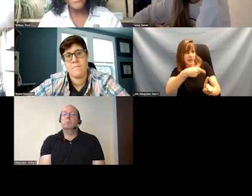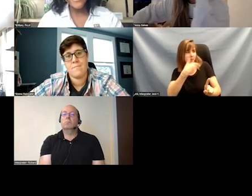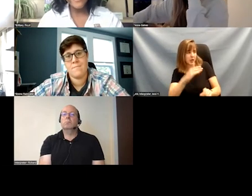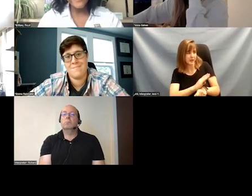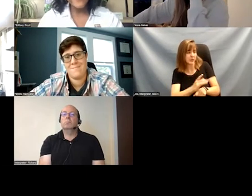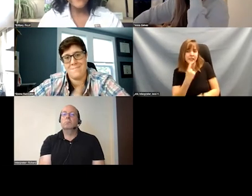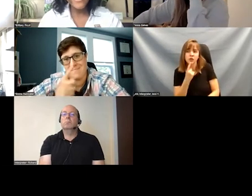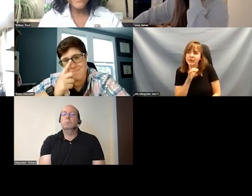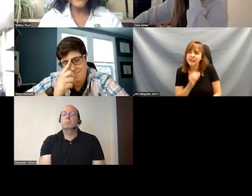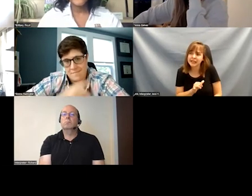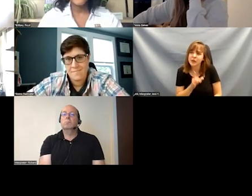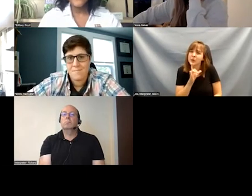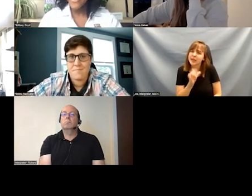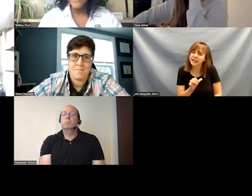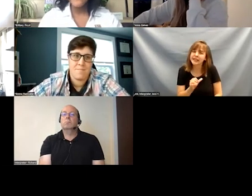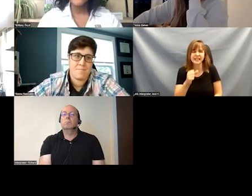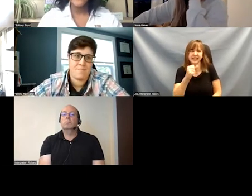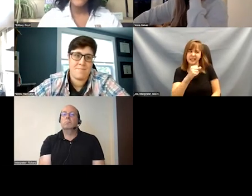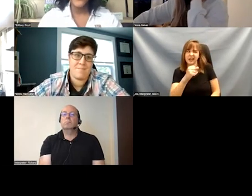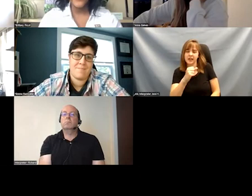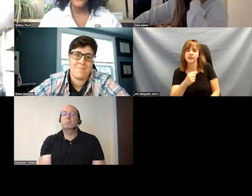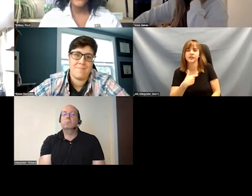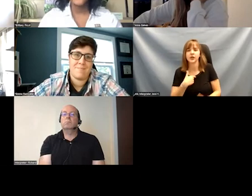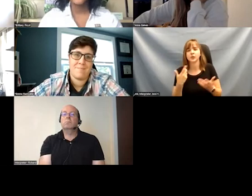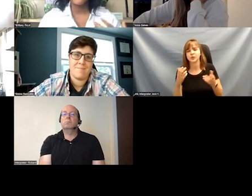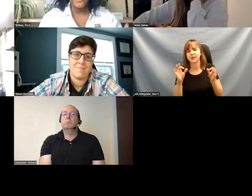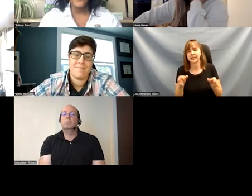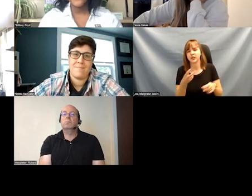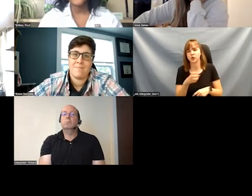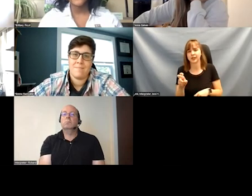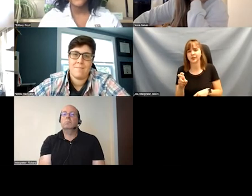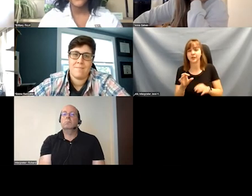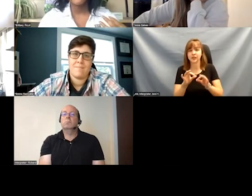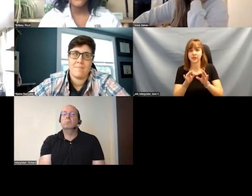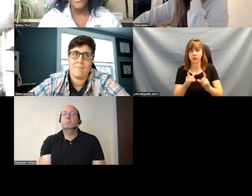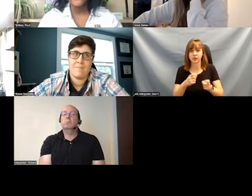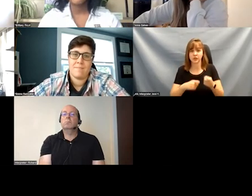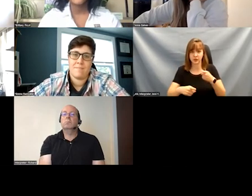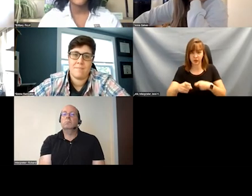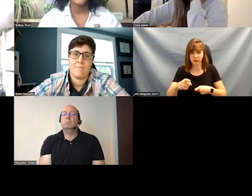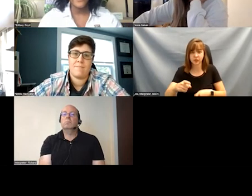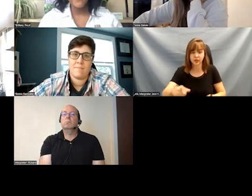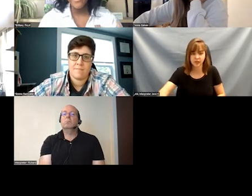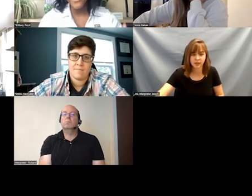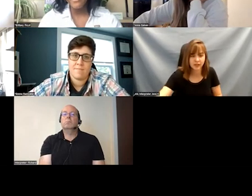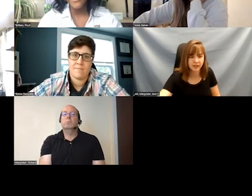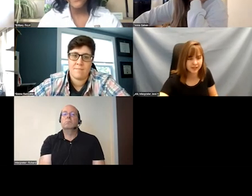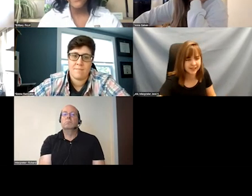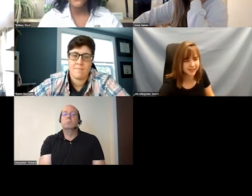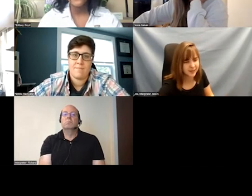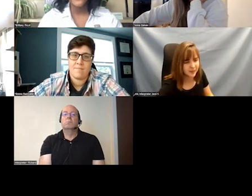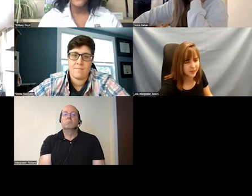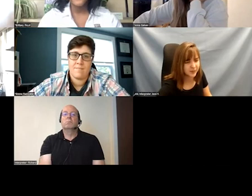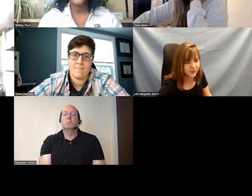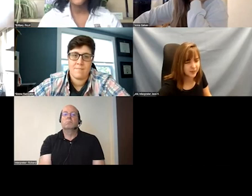really? Really? And they're like, yeah. And then I actually took some time to actually learn how to build games and kind of immerse myself in